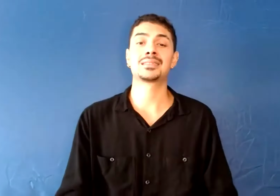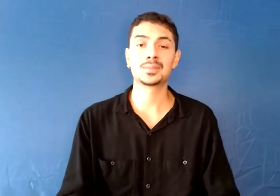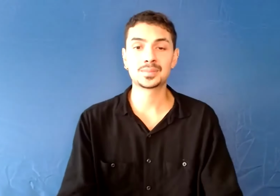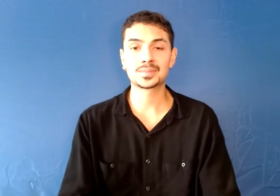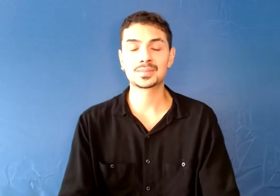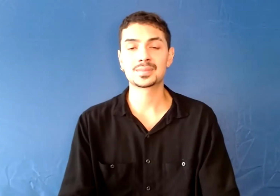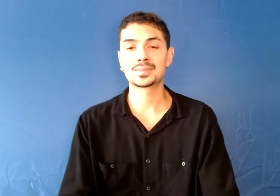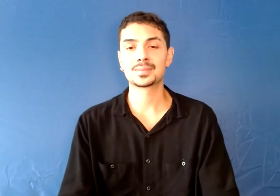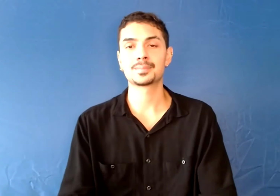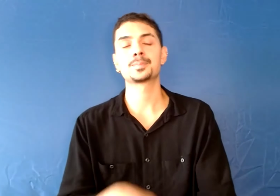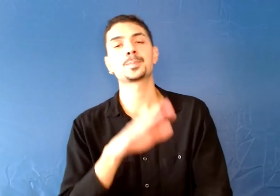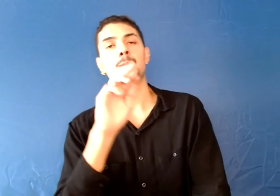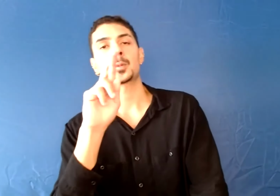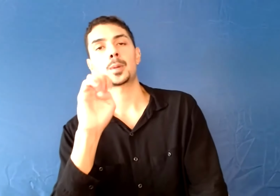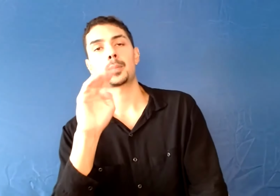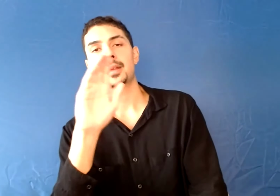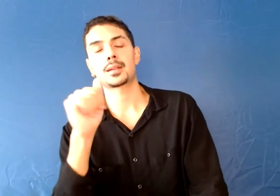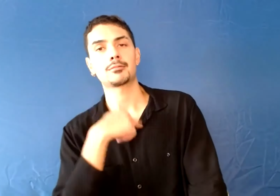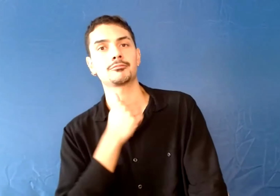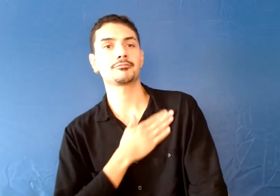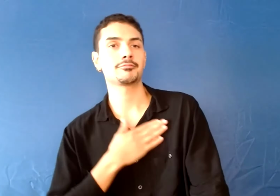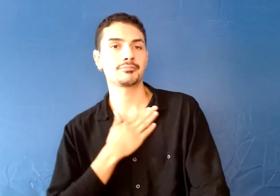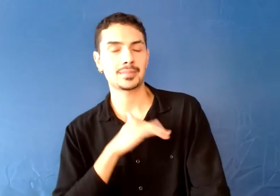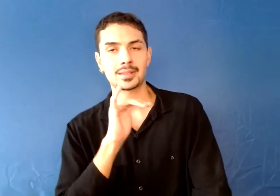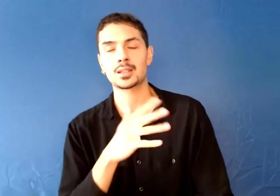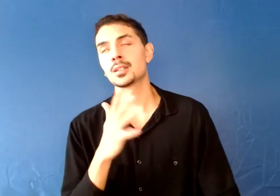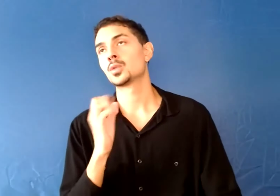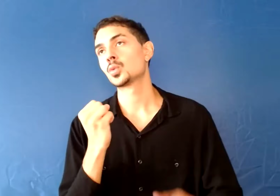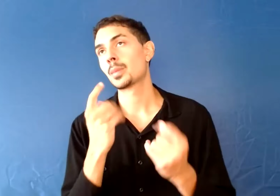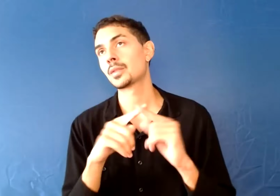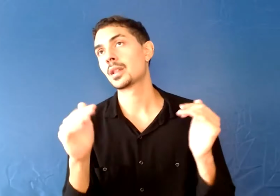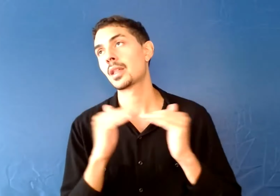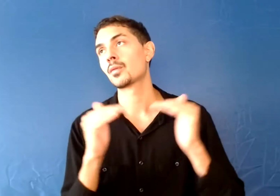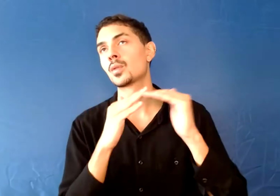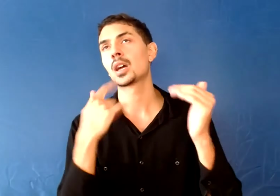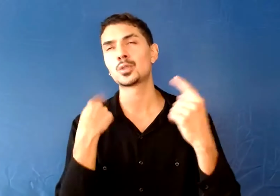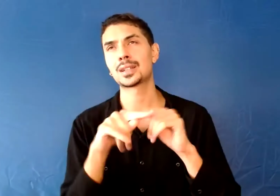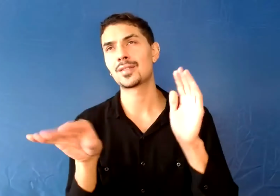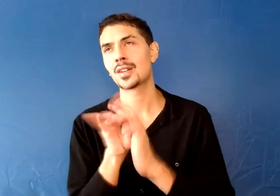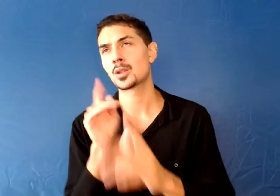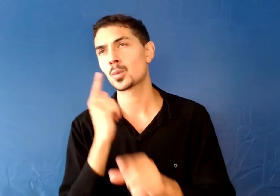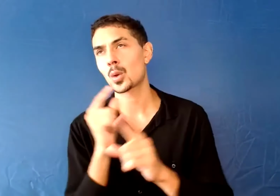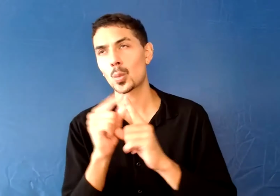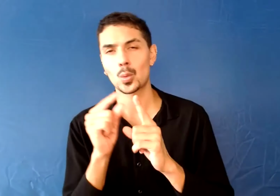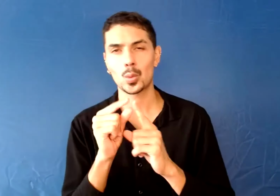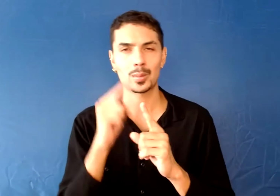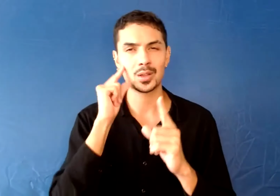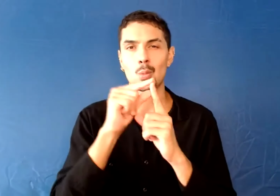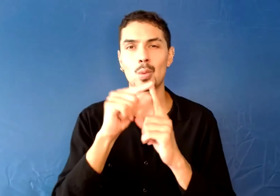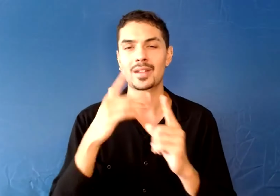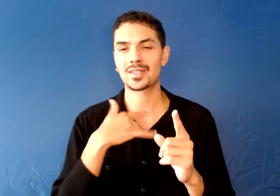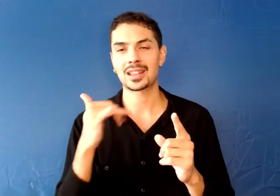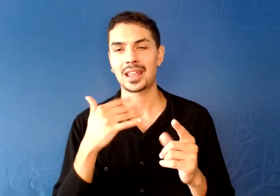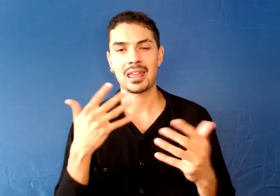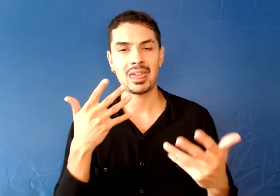I really appreciate that on so many levels. I hope I can find the right words, because words are like paltry sometimes. They're